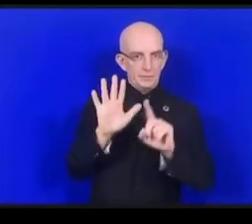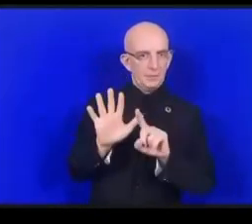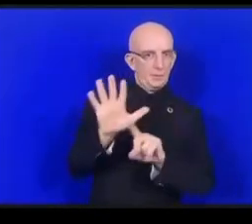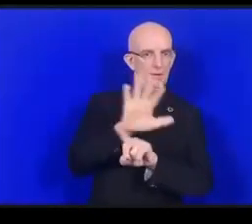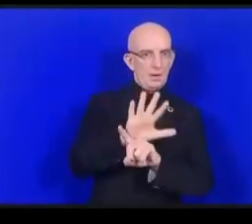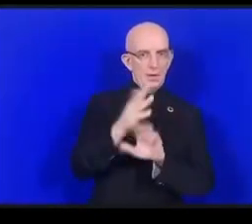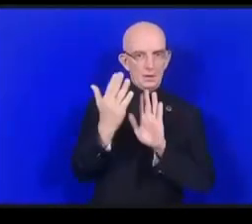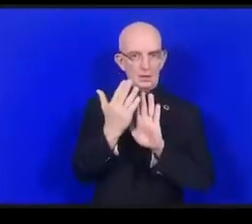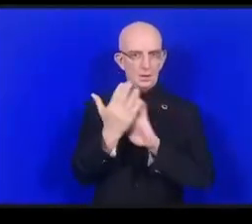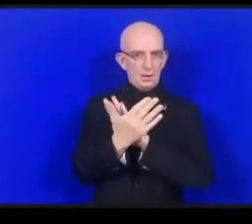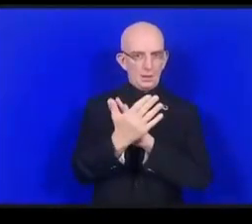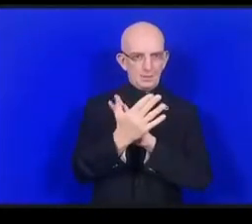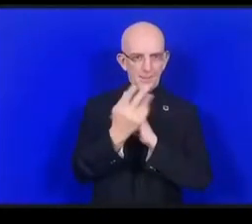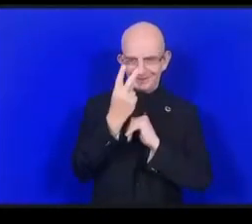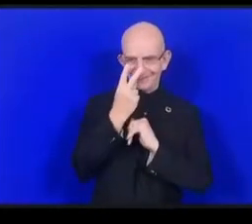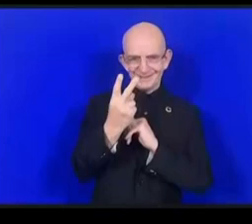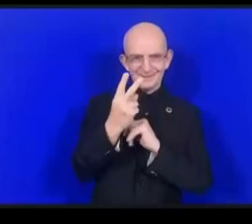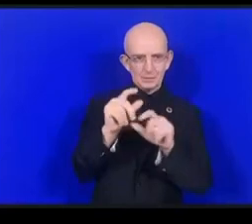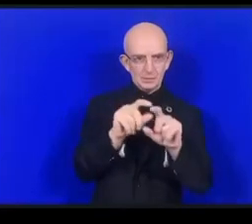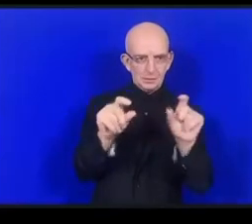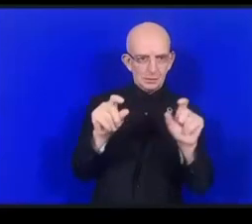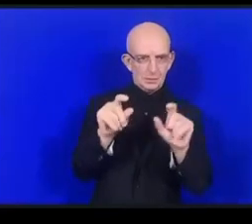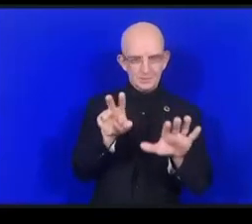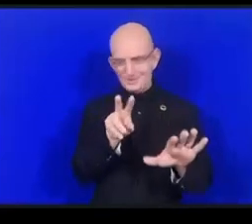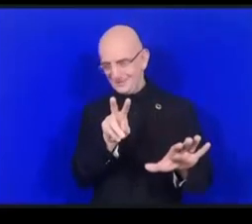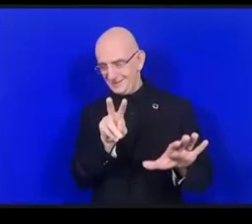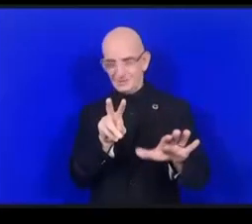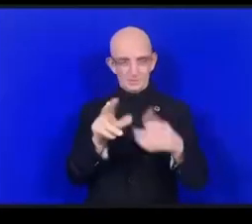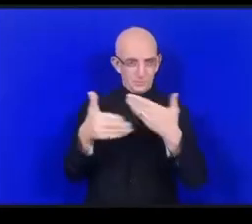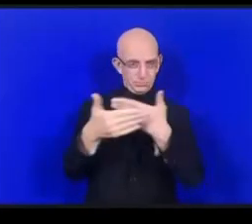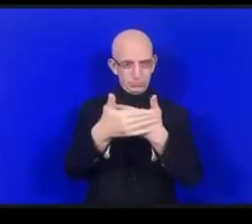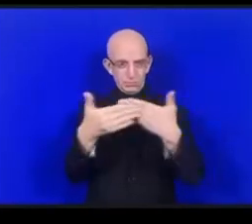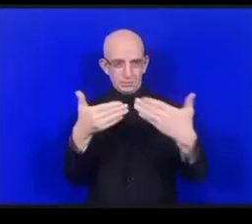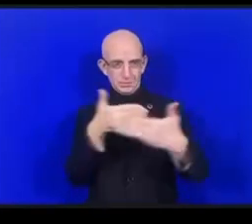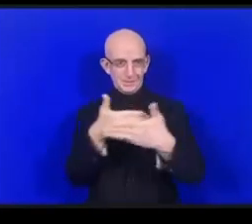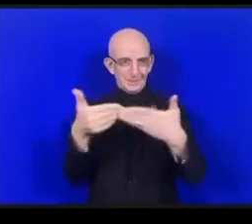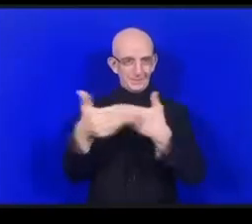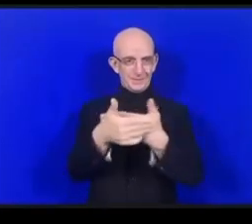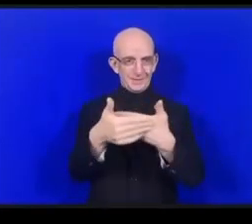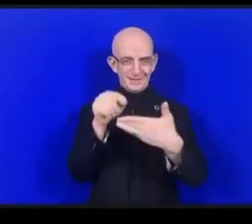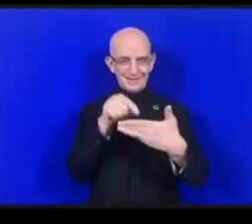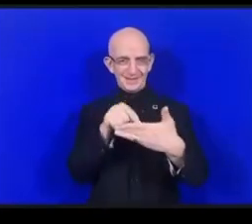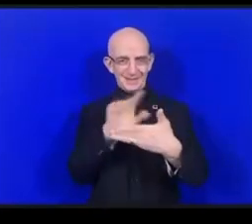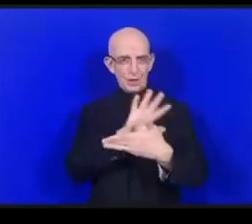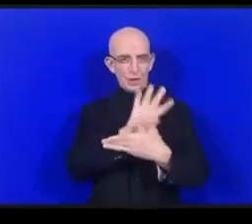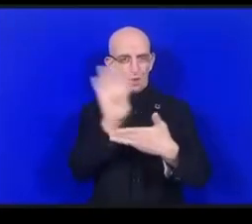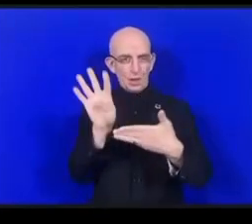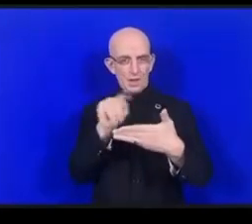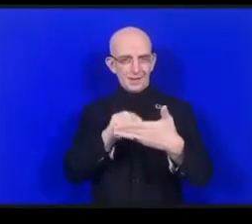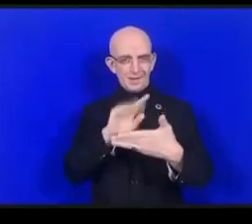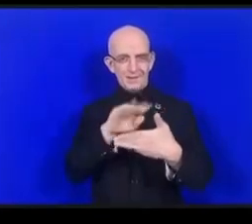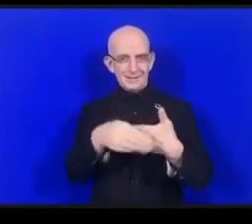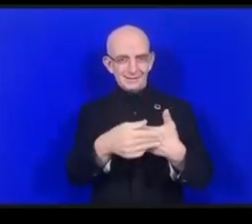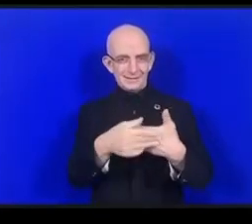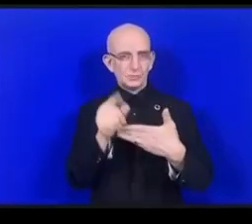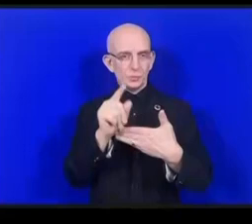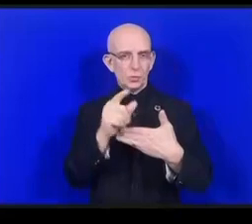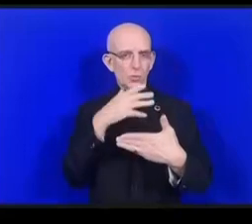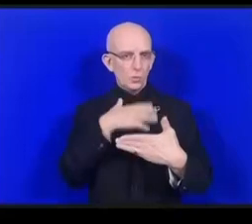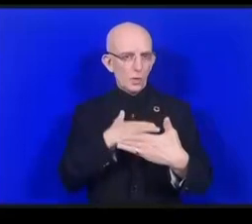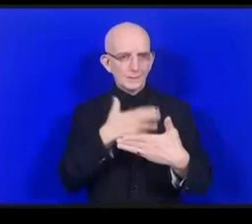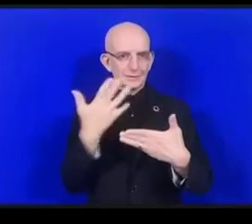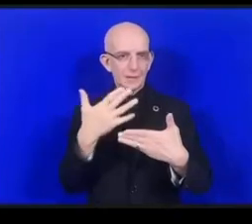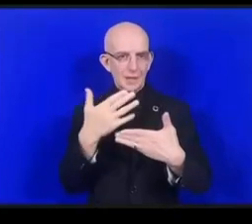read. So it takes a lot of commitment, and we should ask, for example, key actors like government